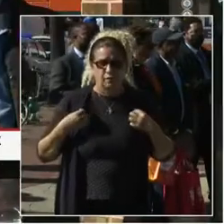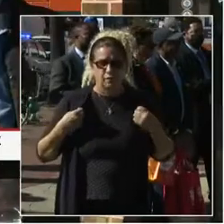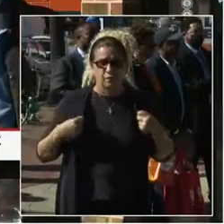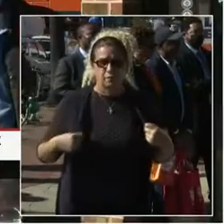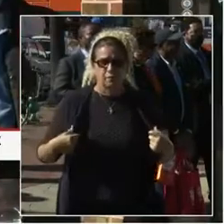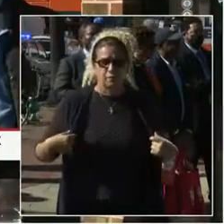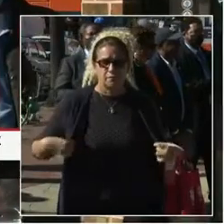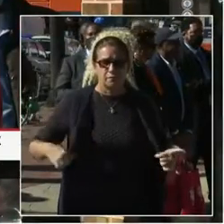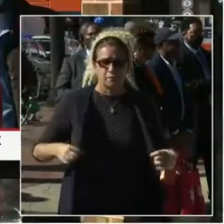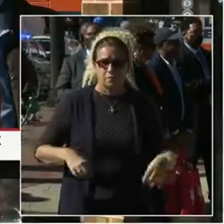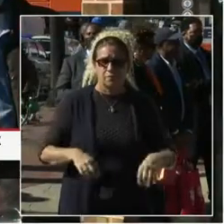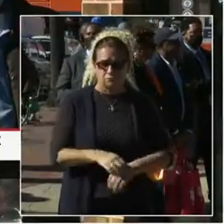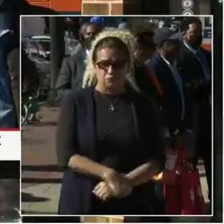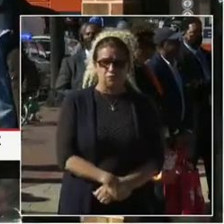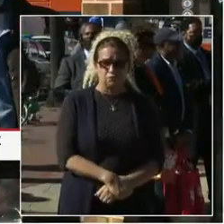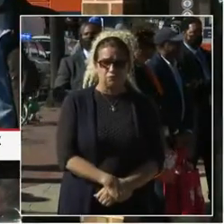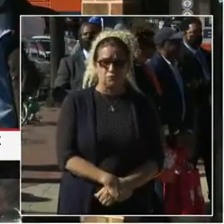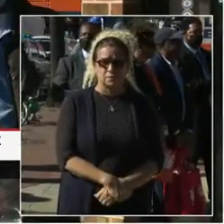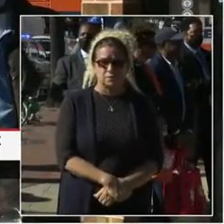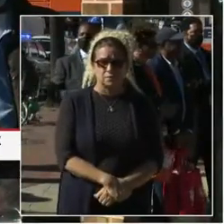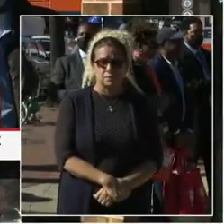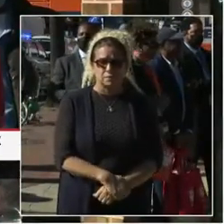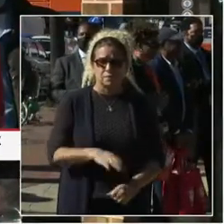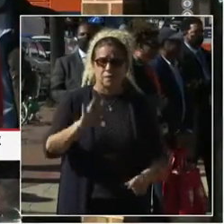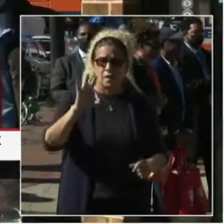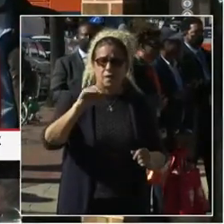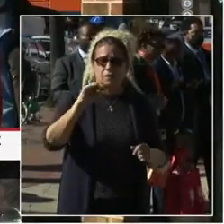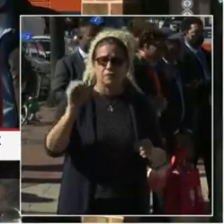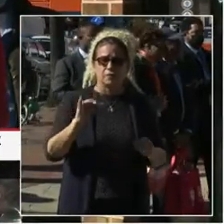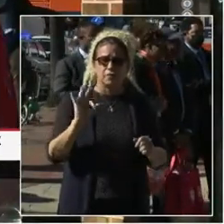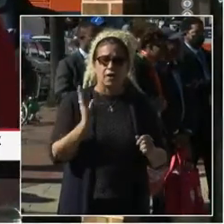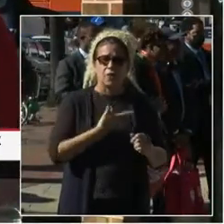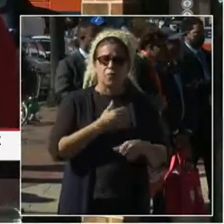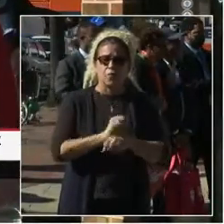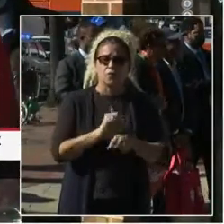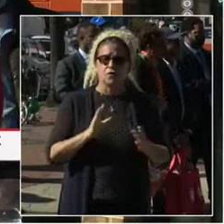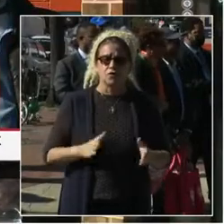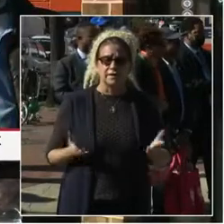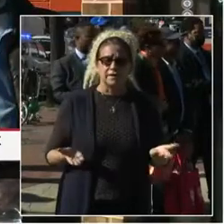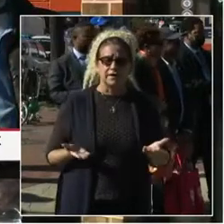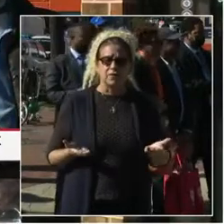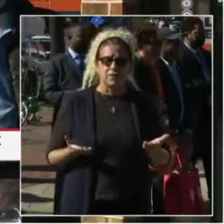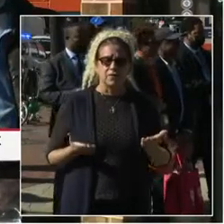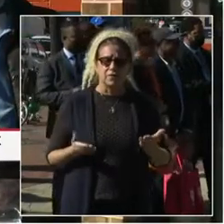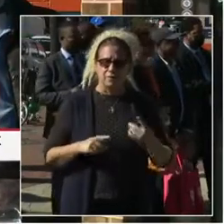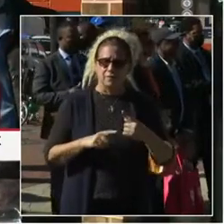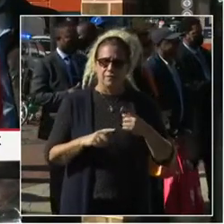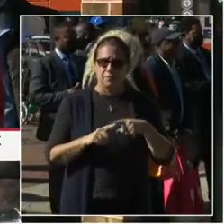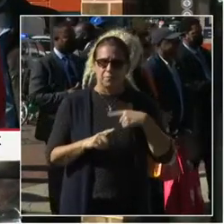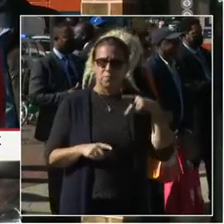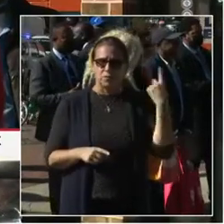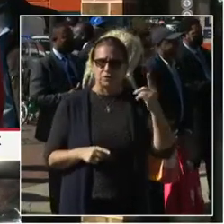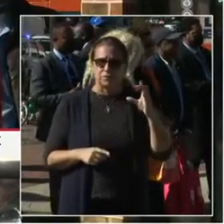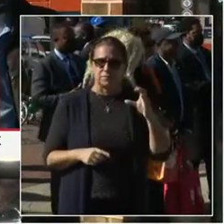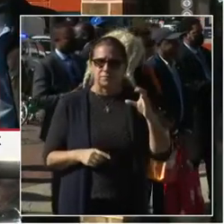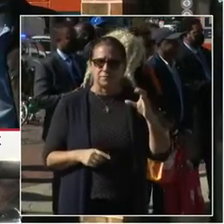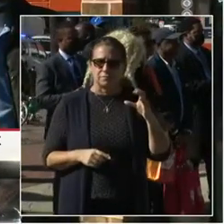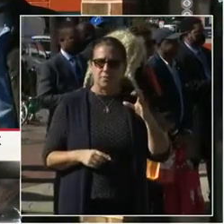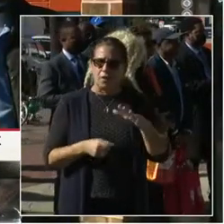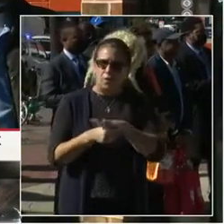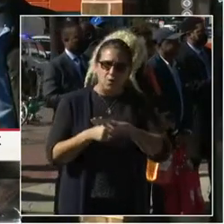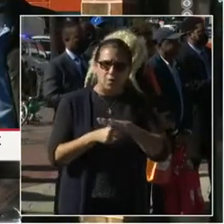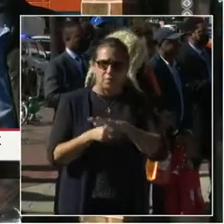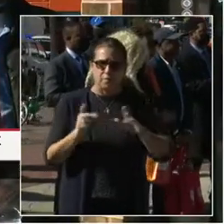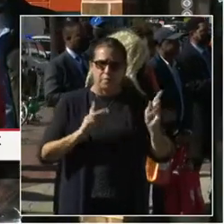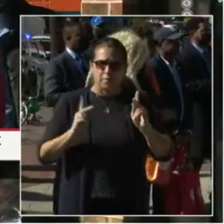are DC residents, and most of them live over east of the river. And so we're also making it more accessible for them to get a